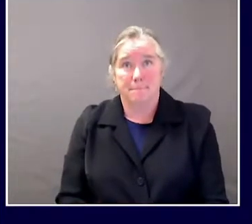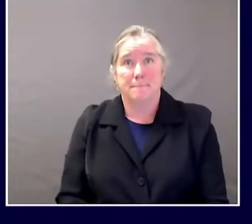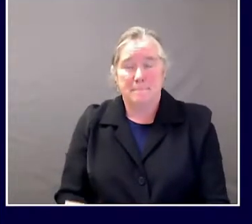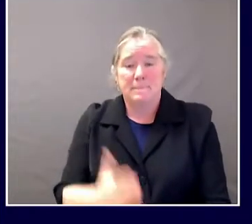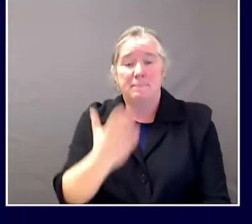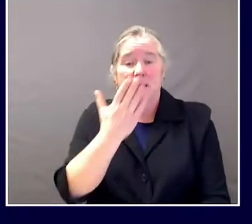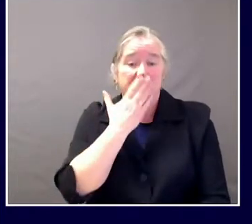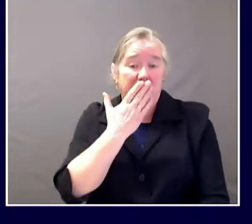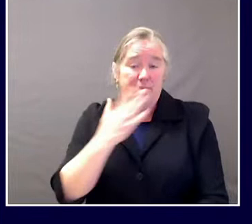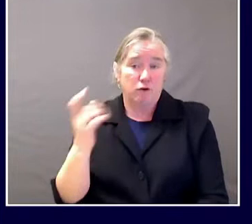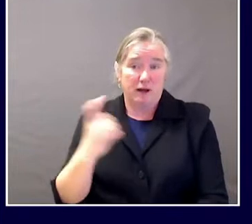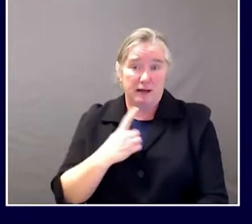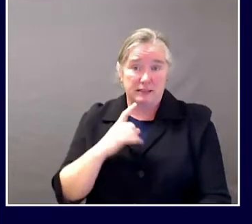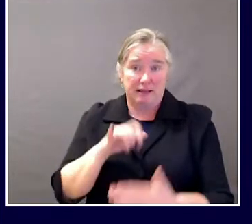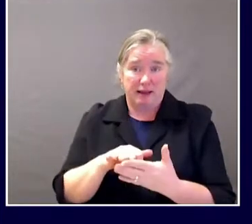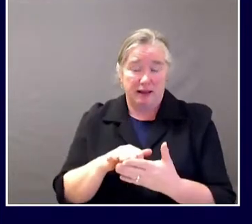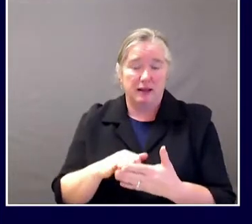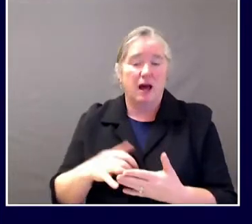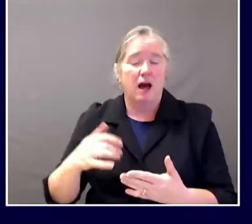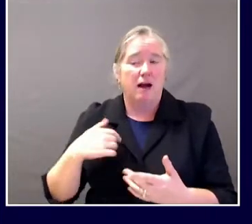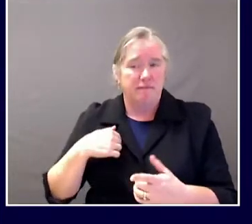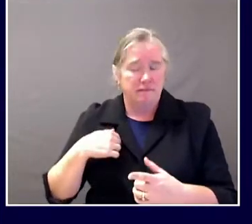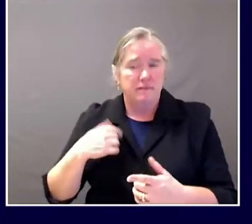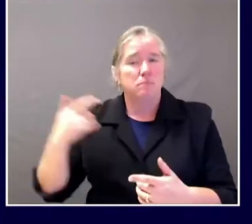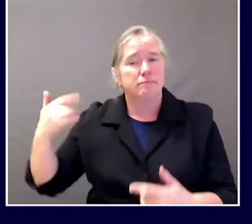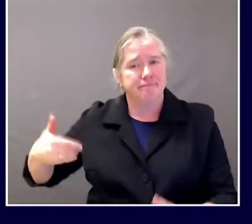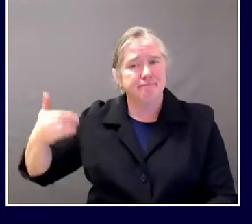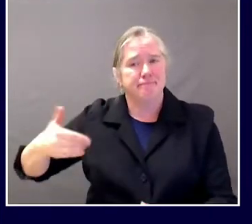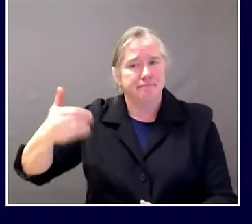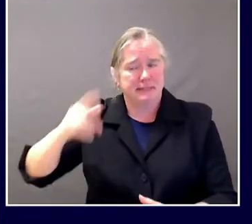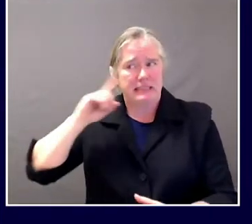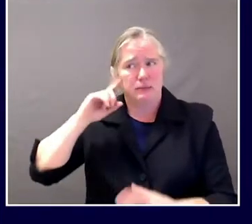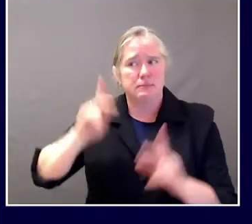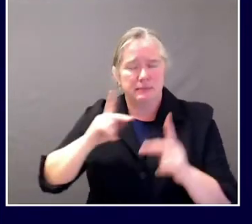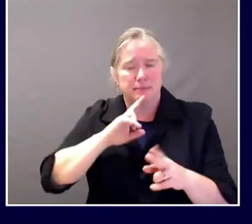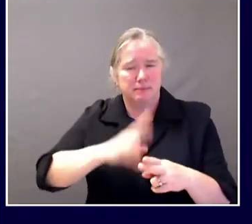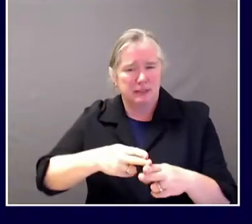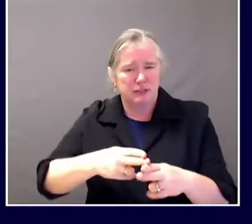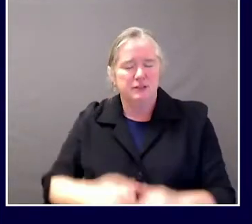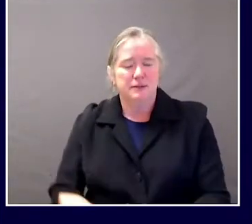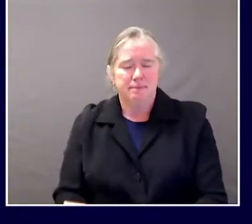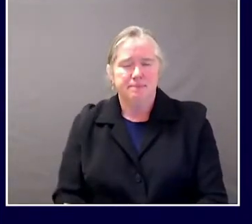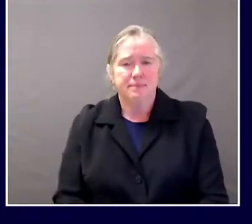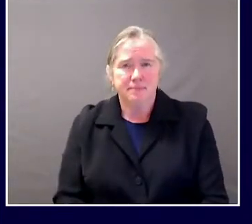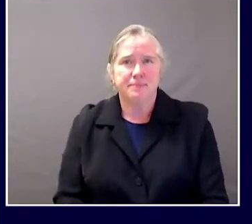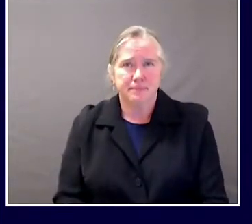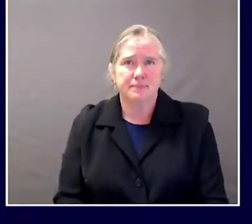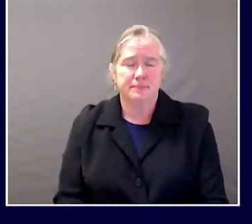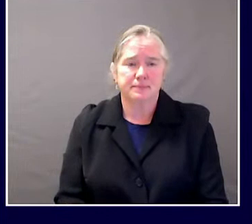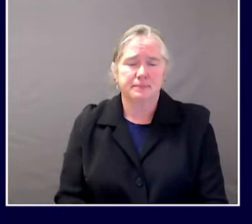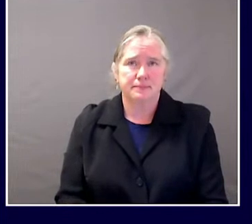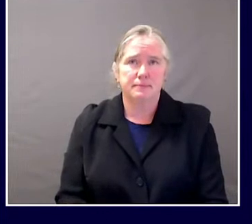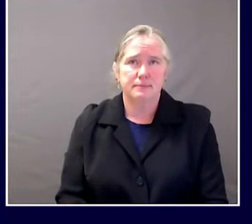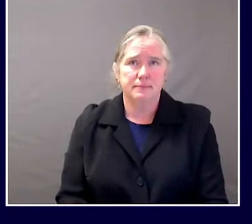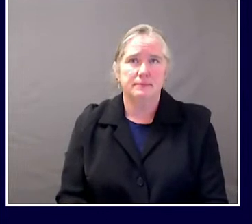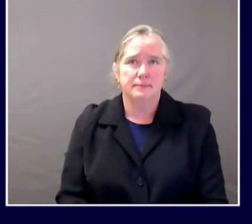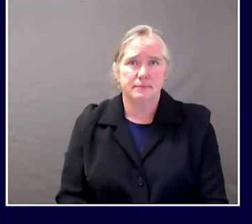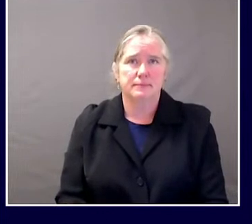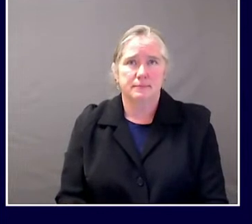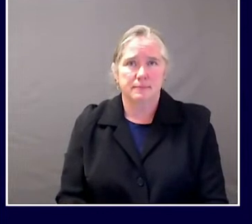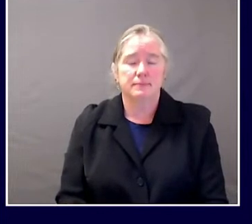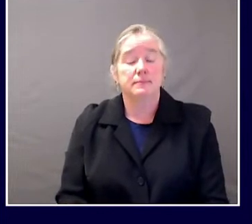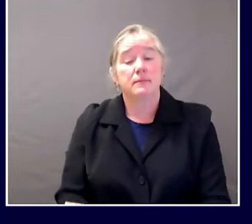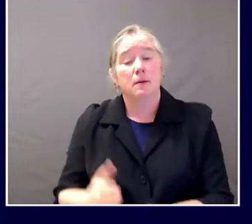that, and certainly a topic I know is on a lot of folks' minds right now, especially today. Before we wrap up for